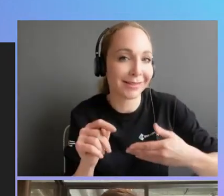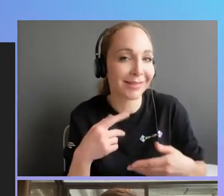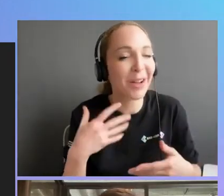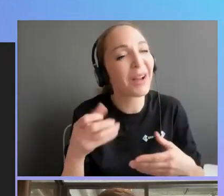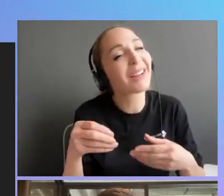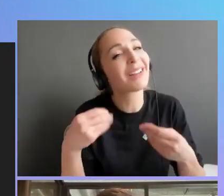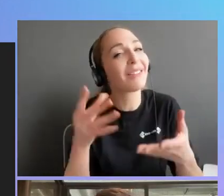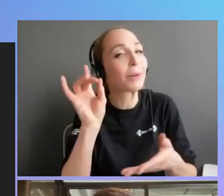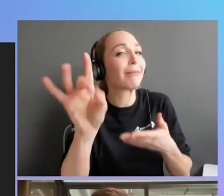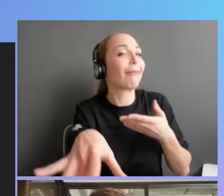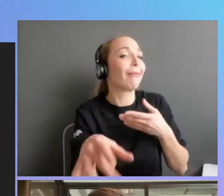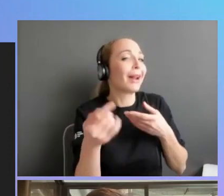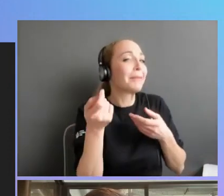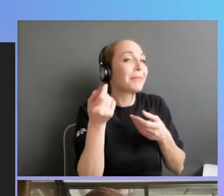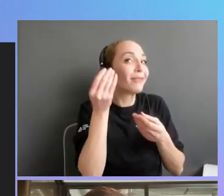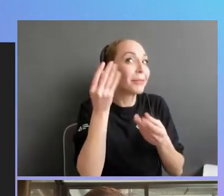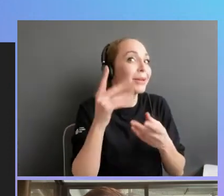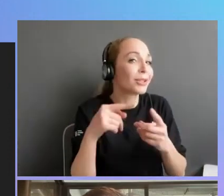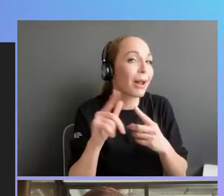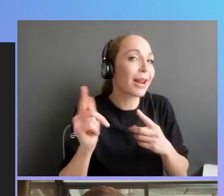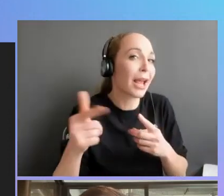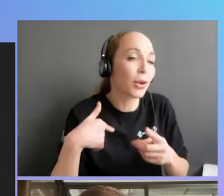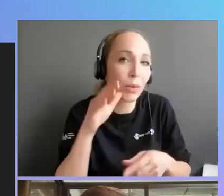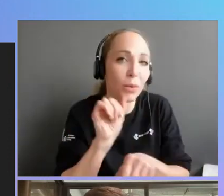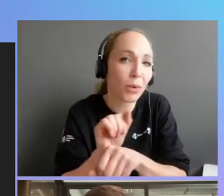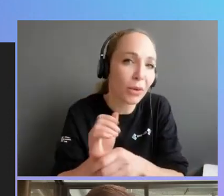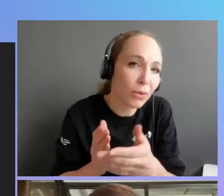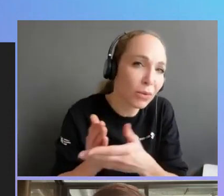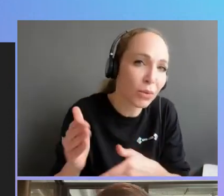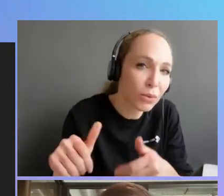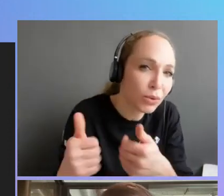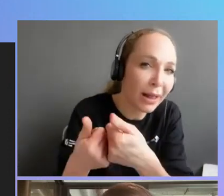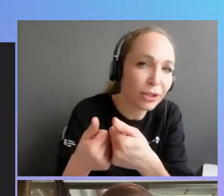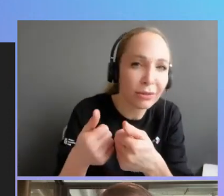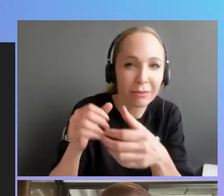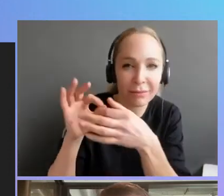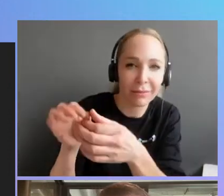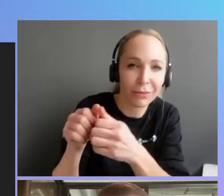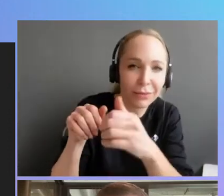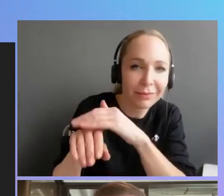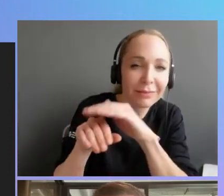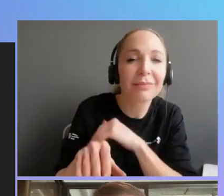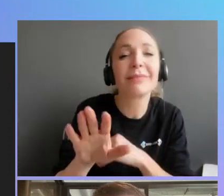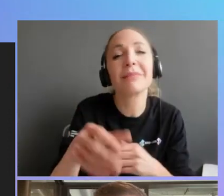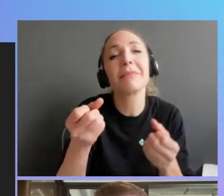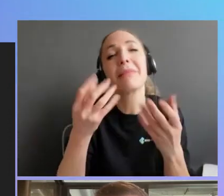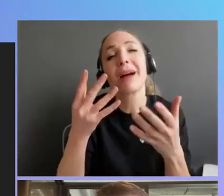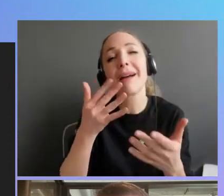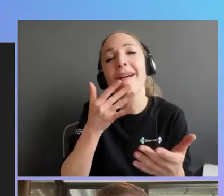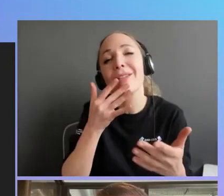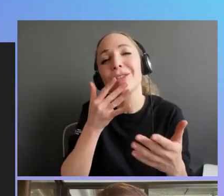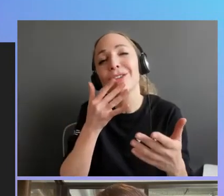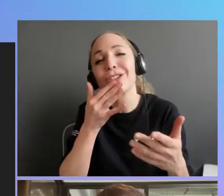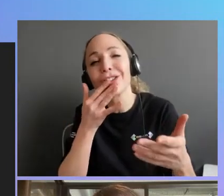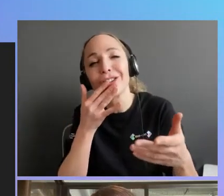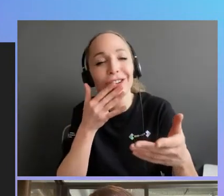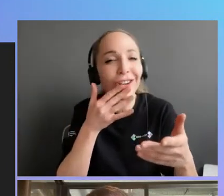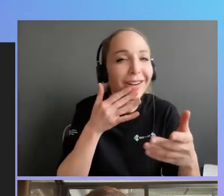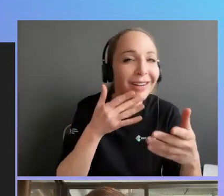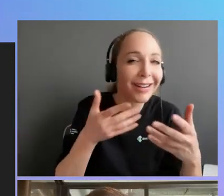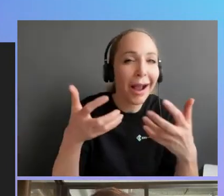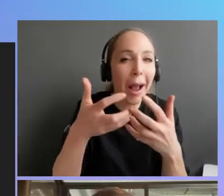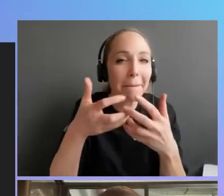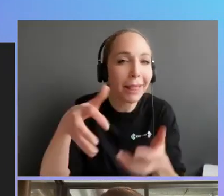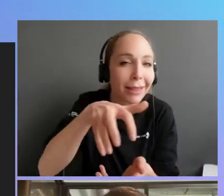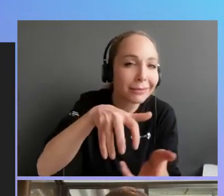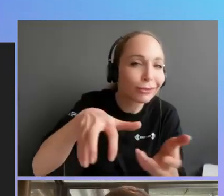that we're going to work through today, which is just try to think about how many different color combinations there might be behind that text chocolate cake. And for that